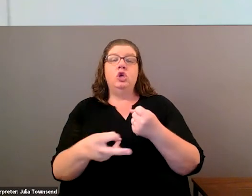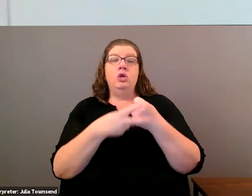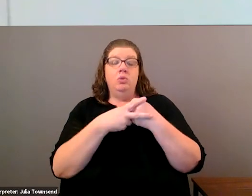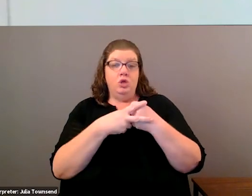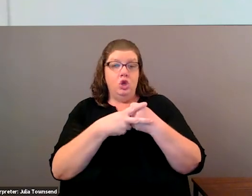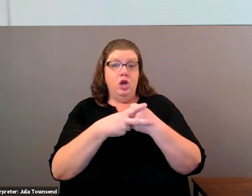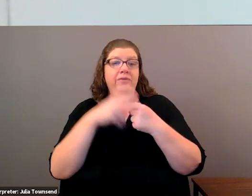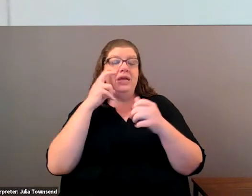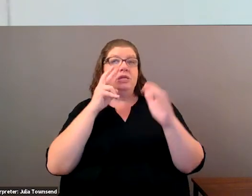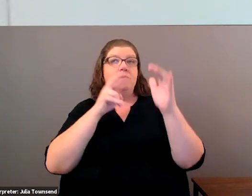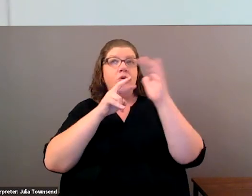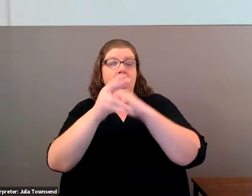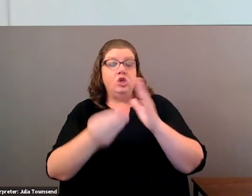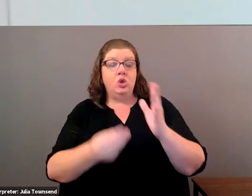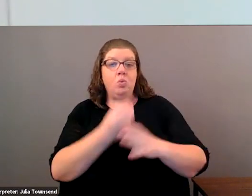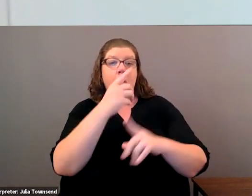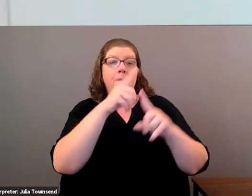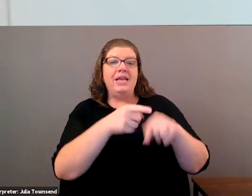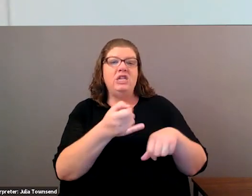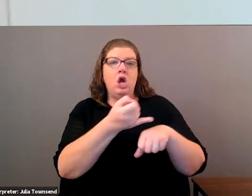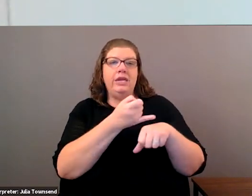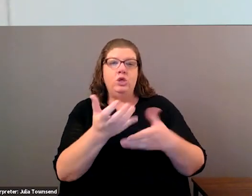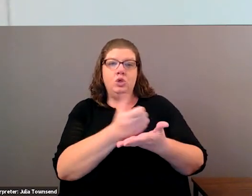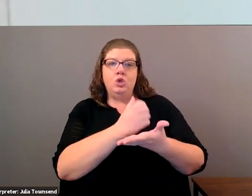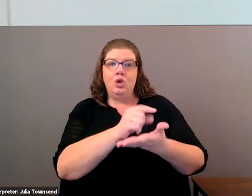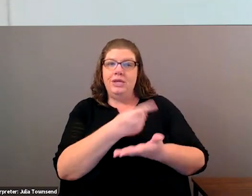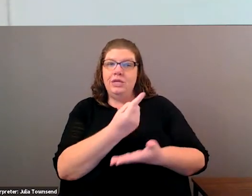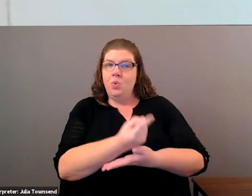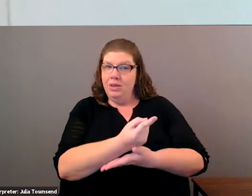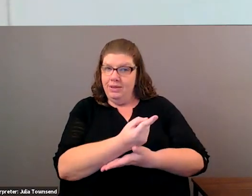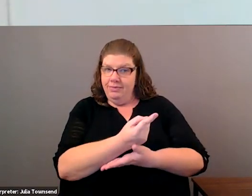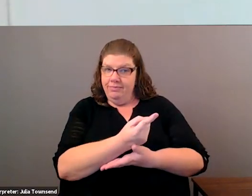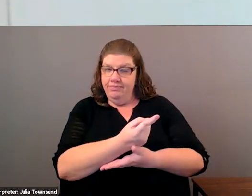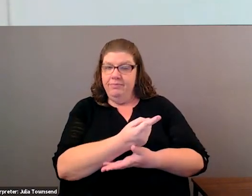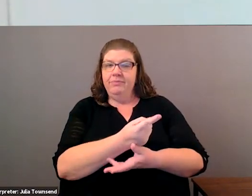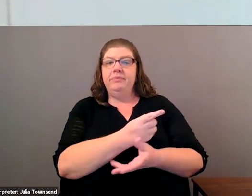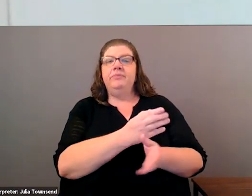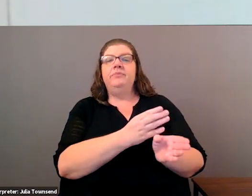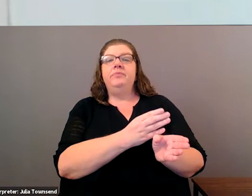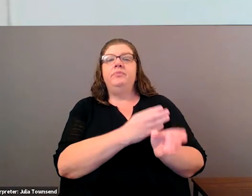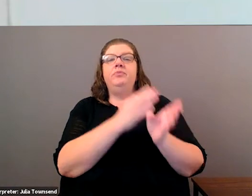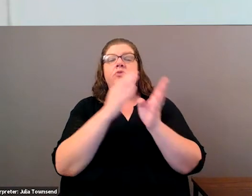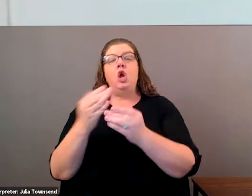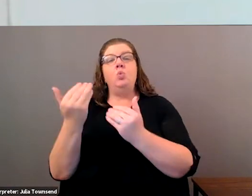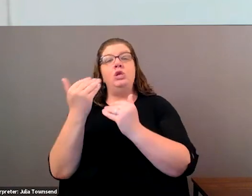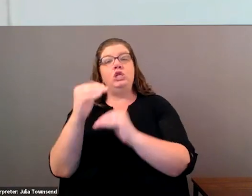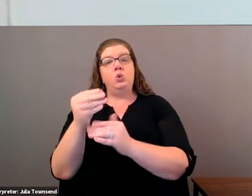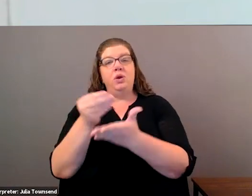projected to grow based on interest earnings only. The restricted fund balance